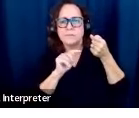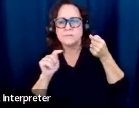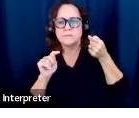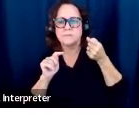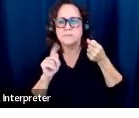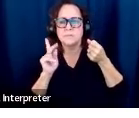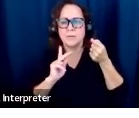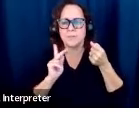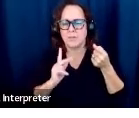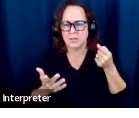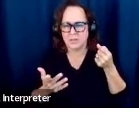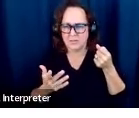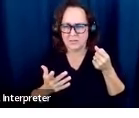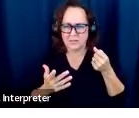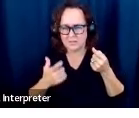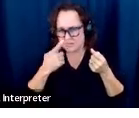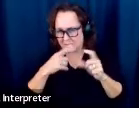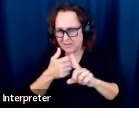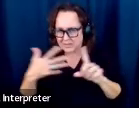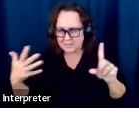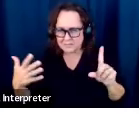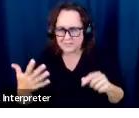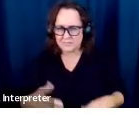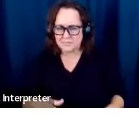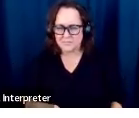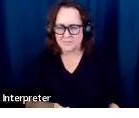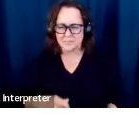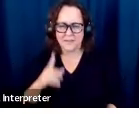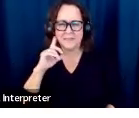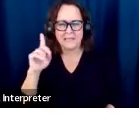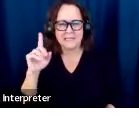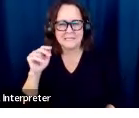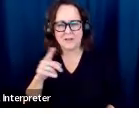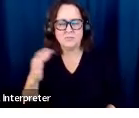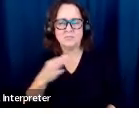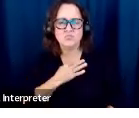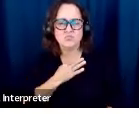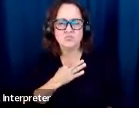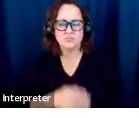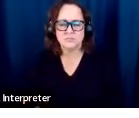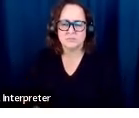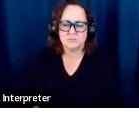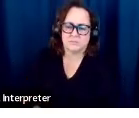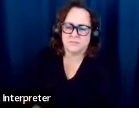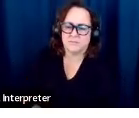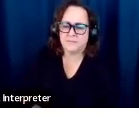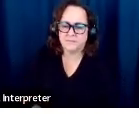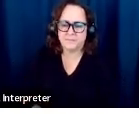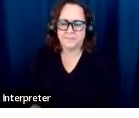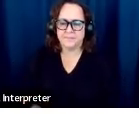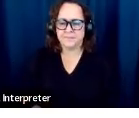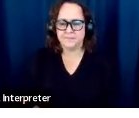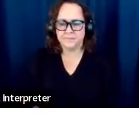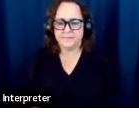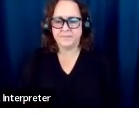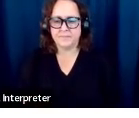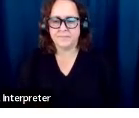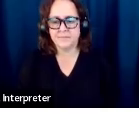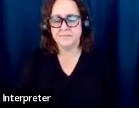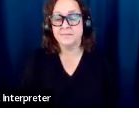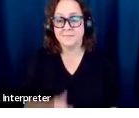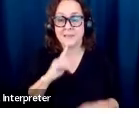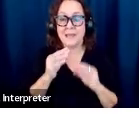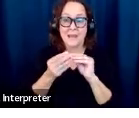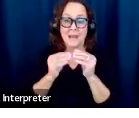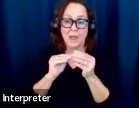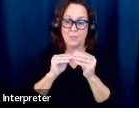and partners. But if you could just elaborate a little bit, I think, Dan and others would probably appreciate it. Yeah, absolutely, Dan. So the numbers are based